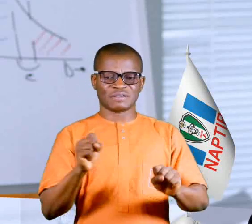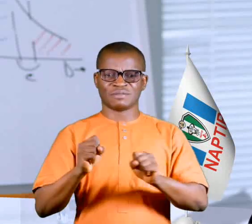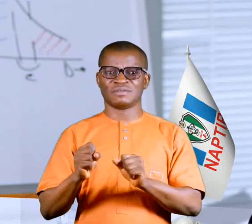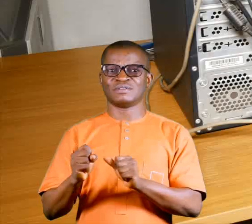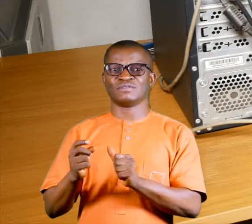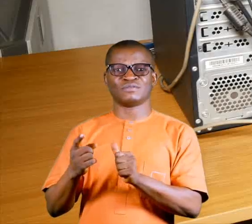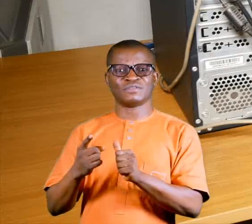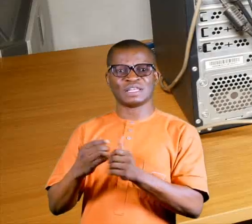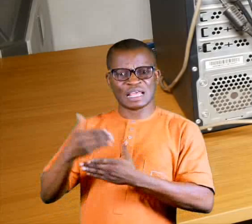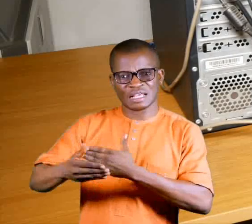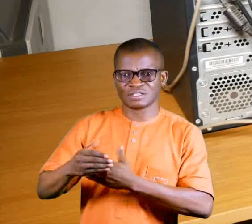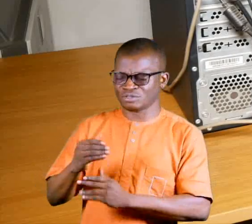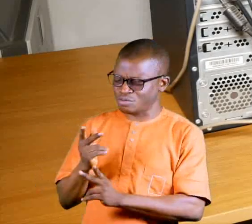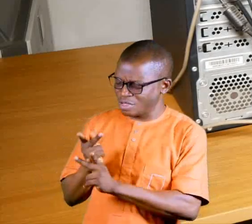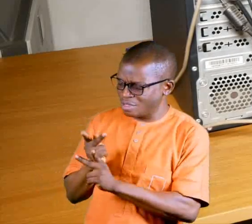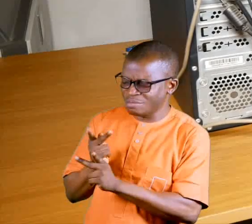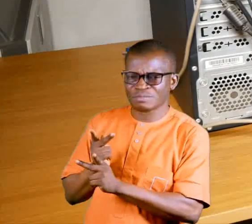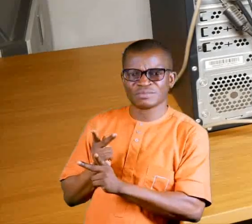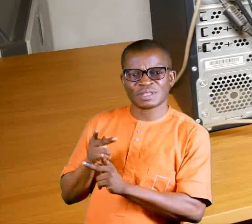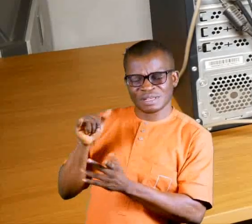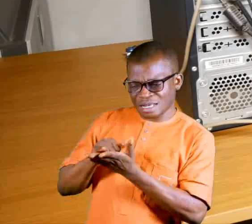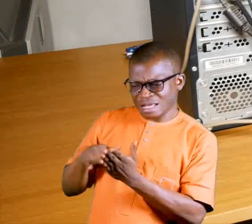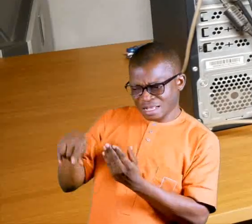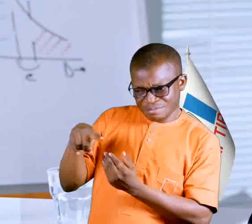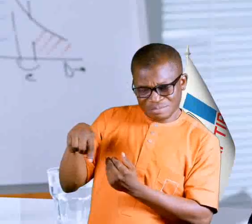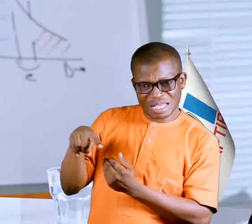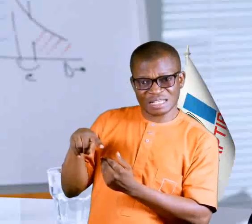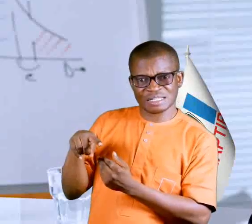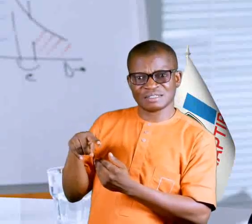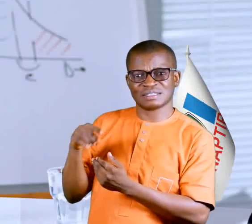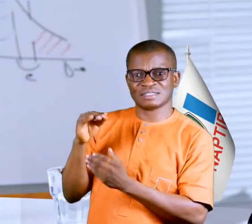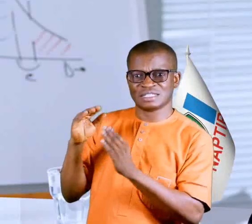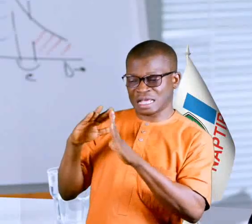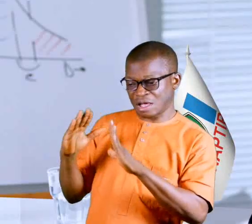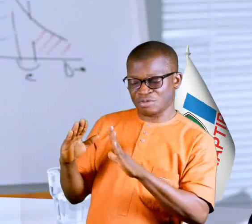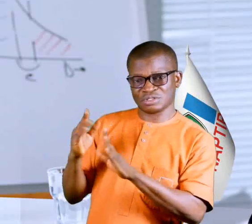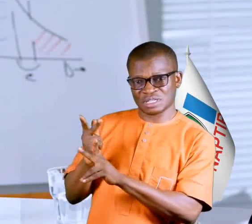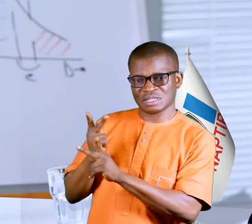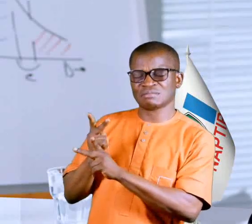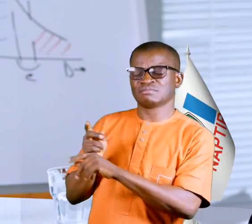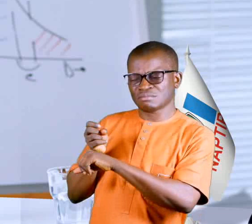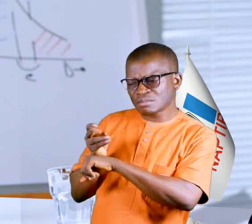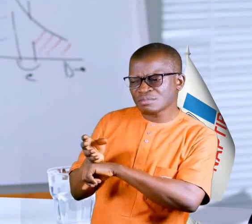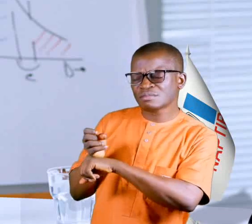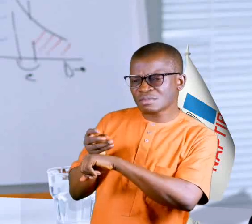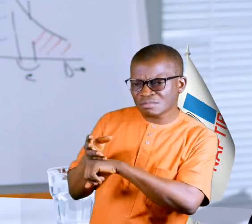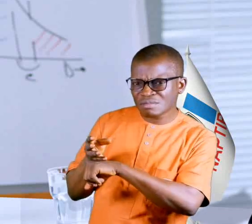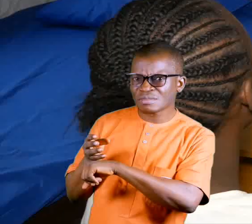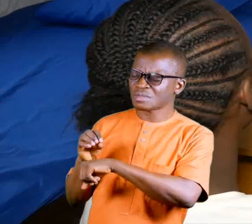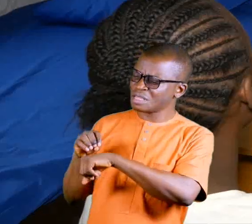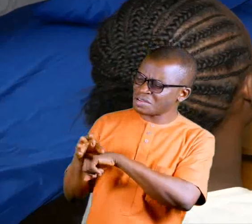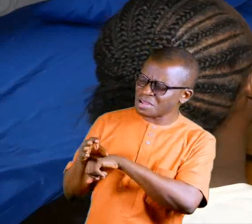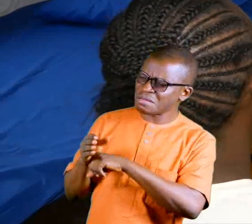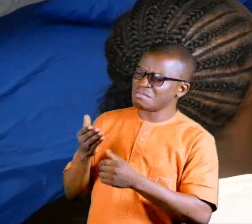is sheltering. That is where he or she will be cancelled. While he or she is still there, family tracing will be done. If there